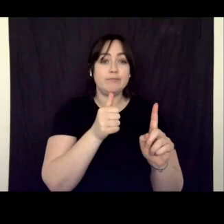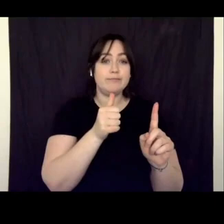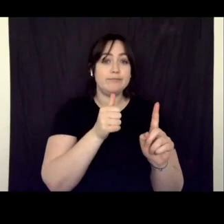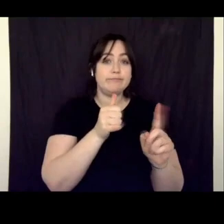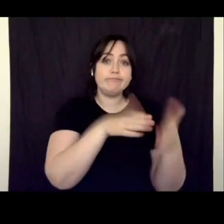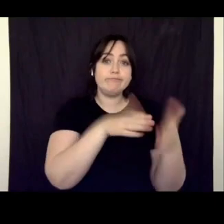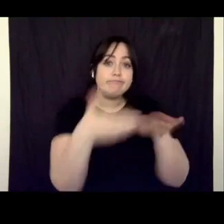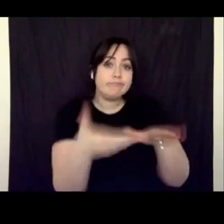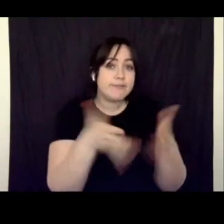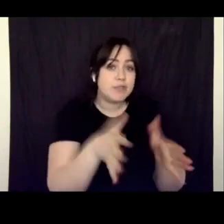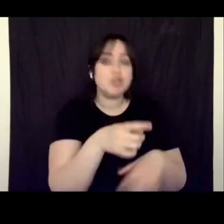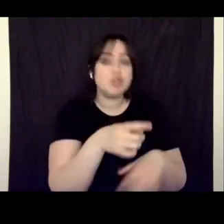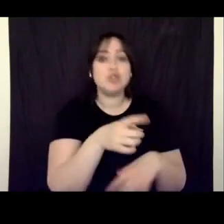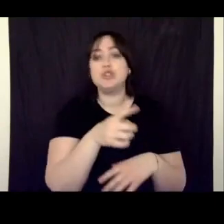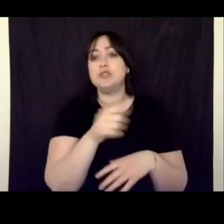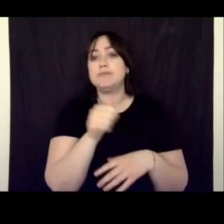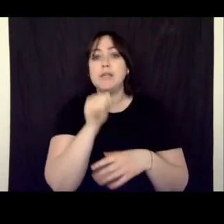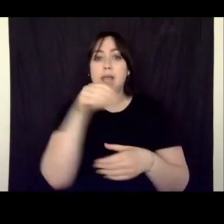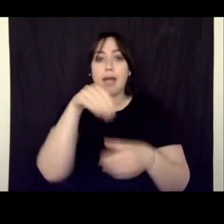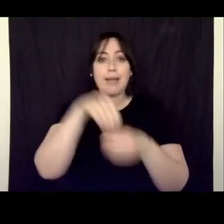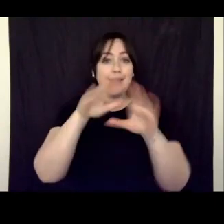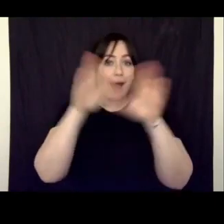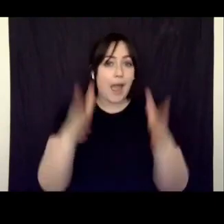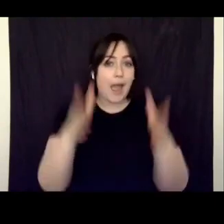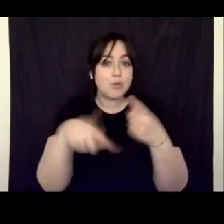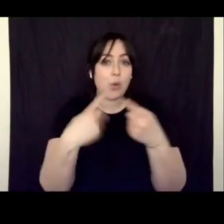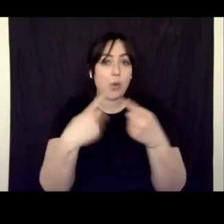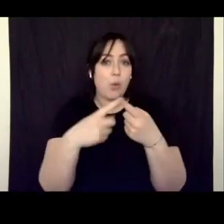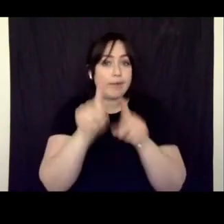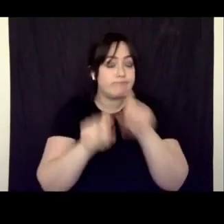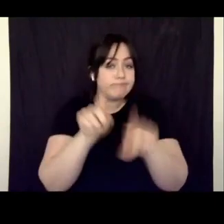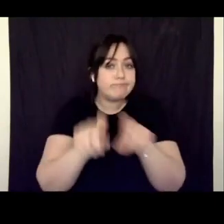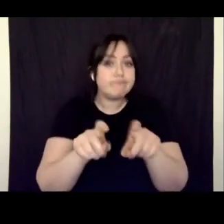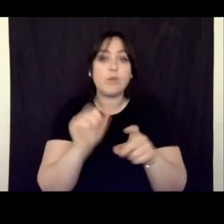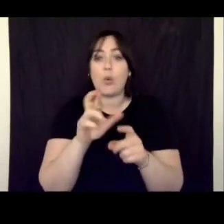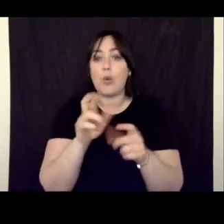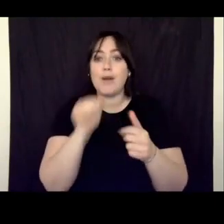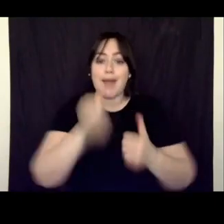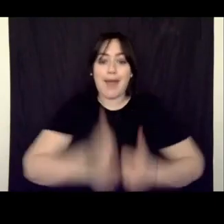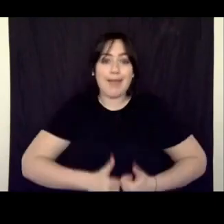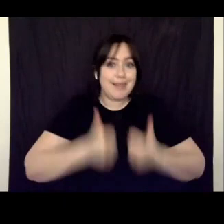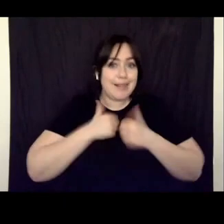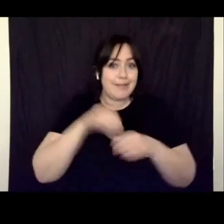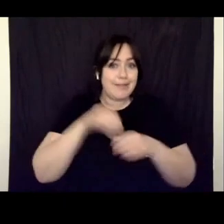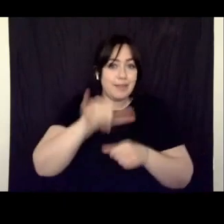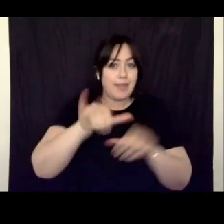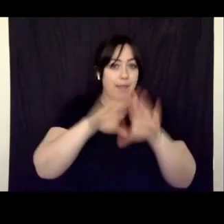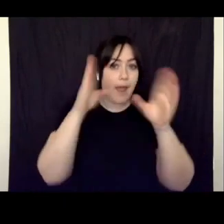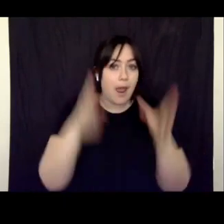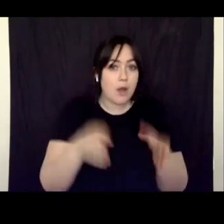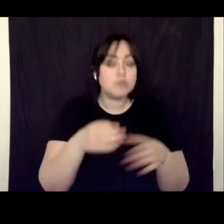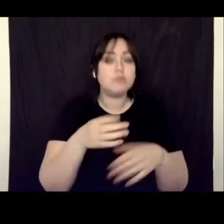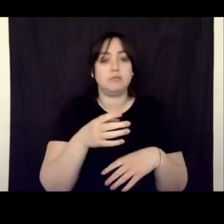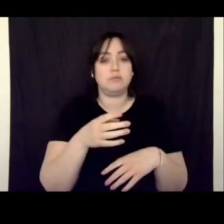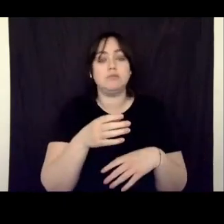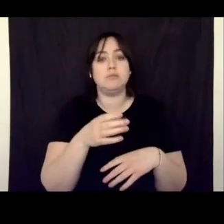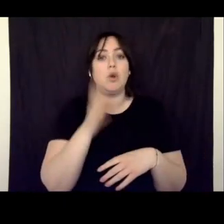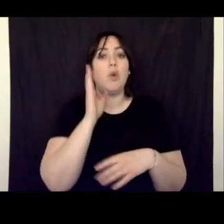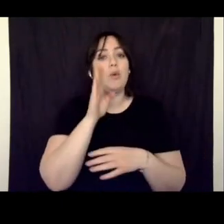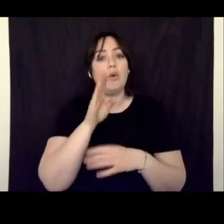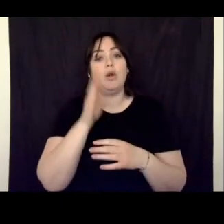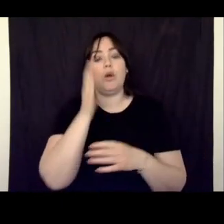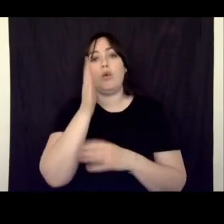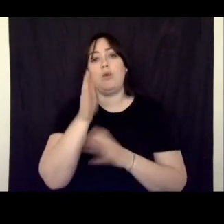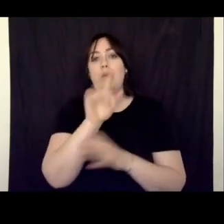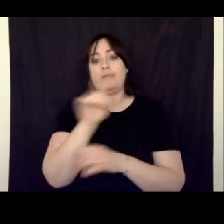household at the time of data collection, for of course because not residing in the household, then a second